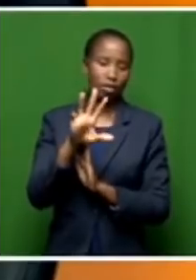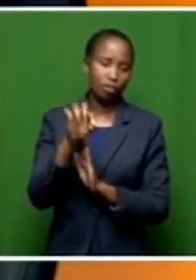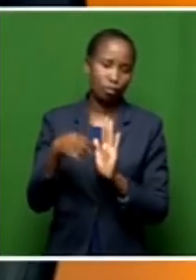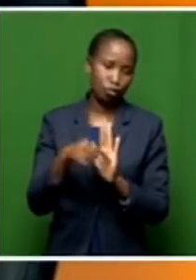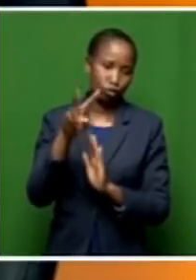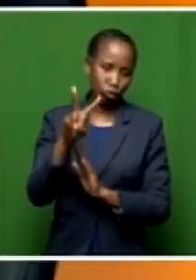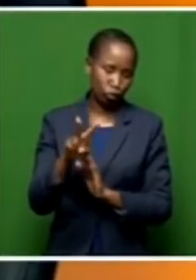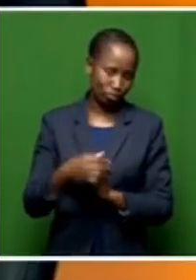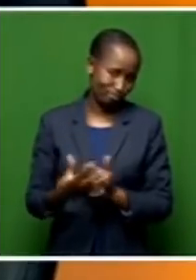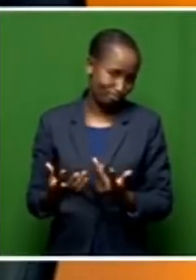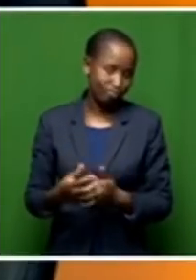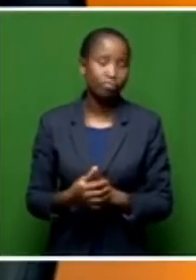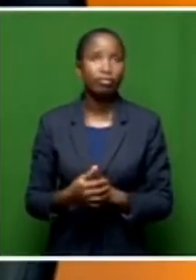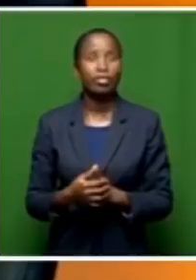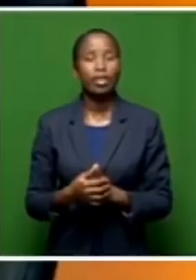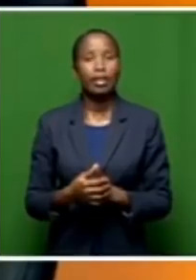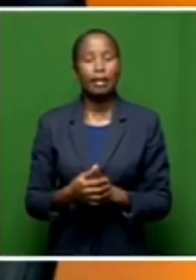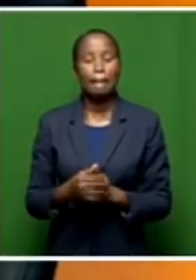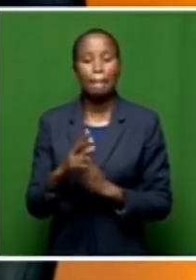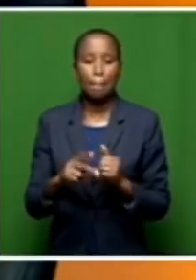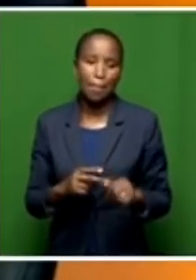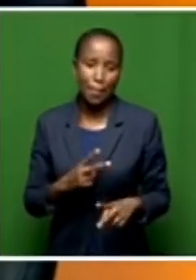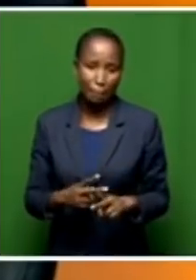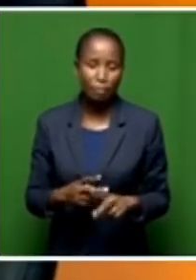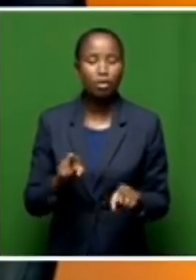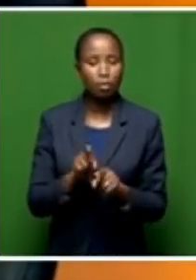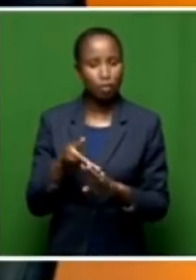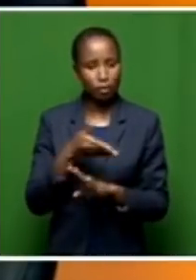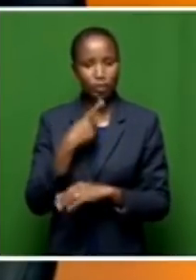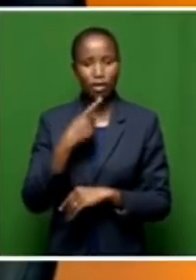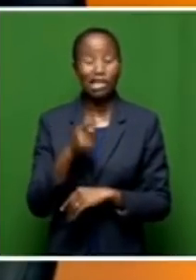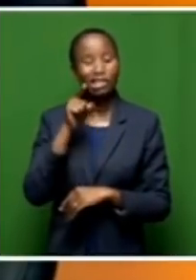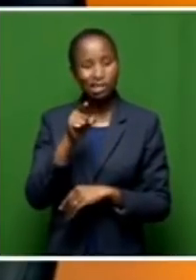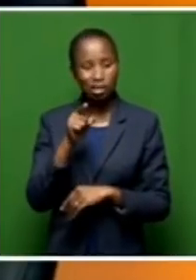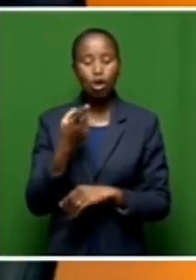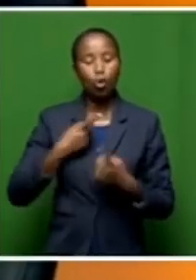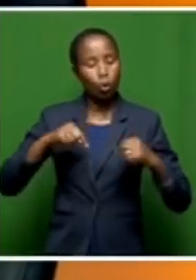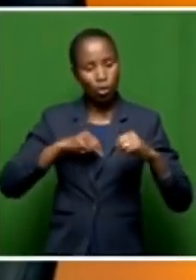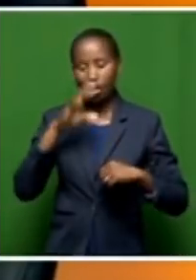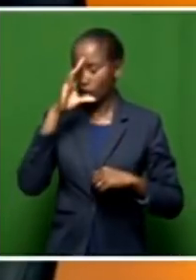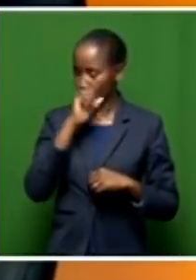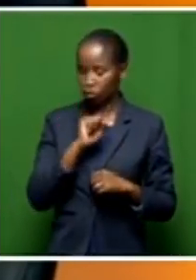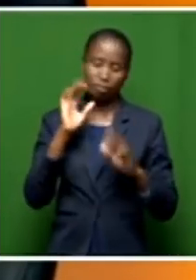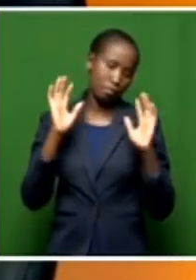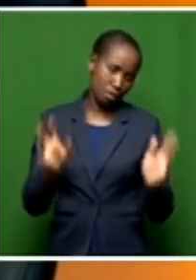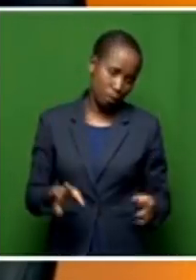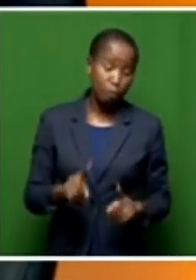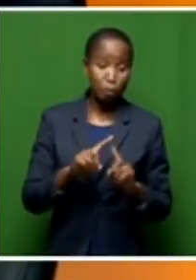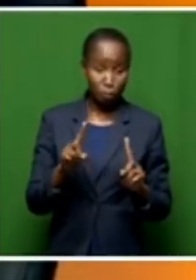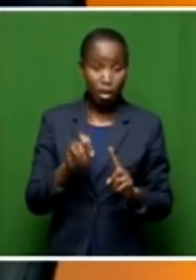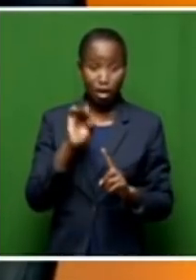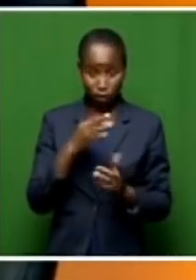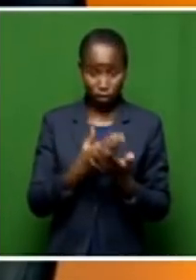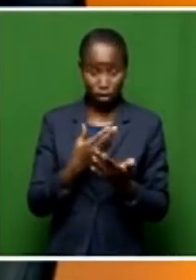Okay, like I said, ours is a projection, but even if I have to compare the voting districts that have